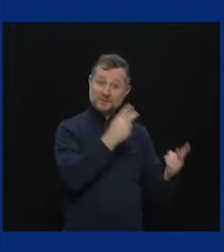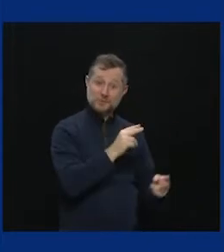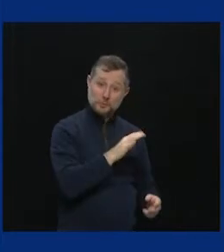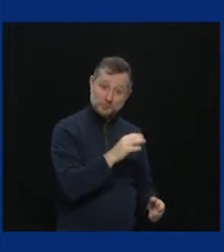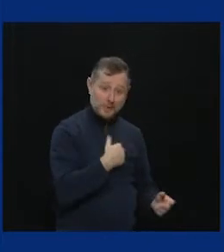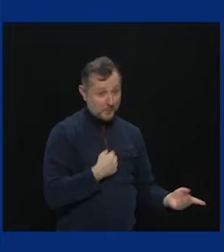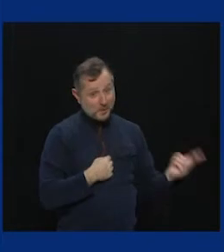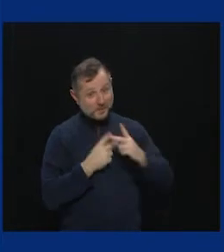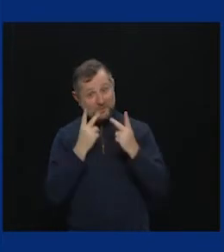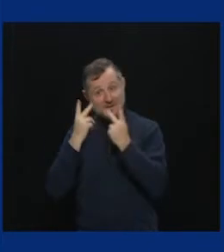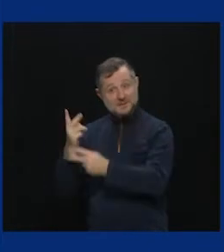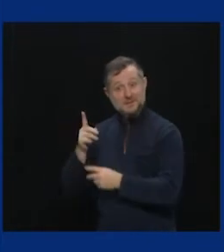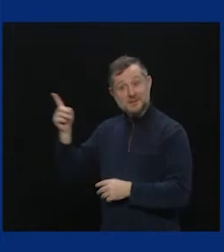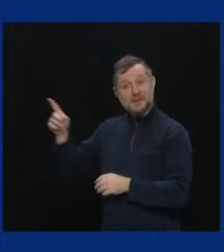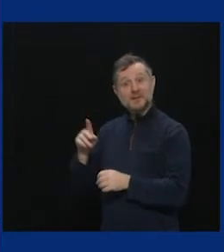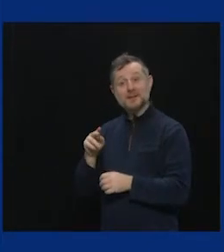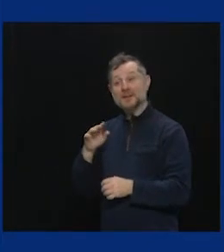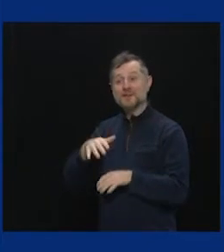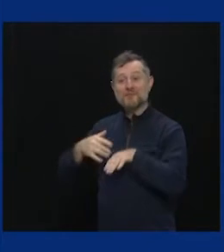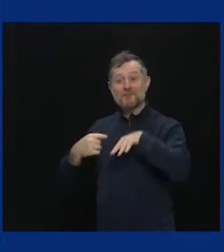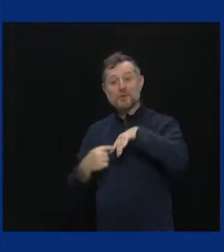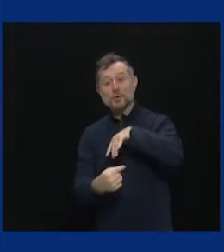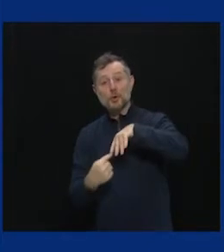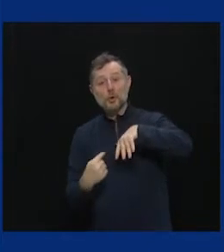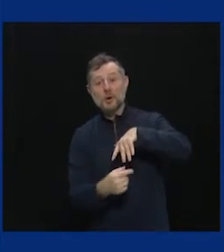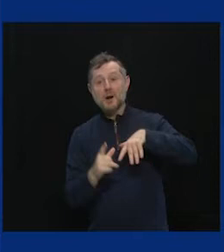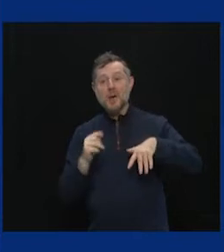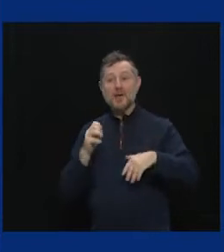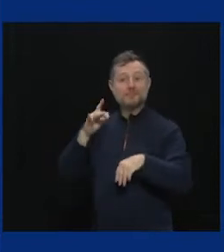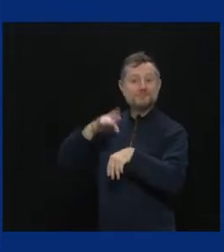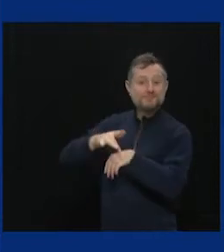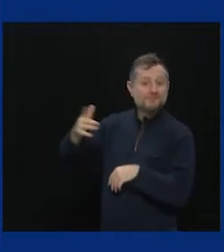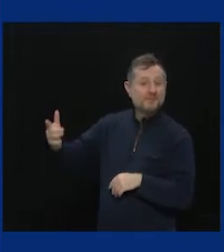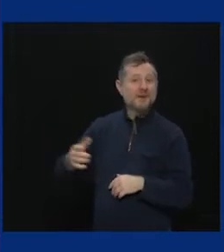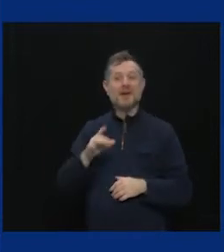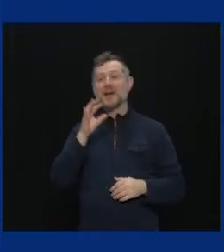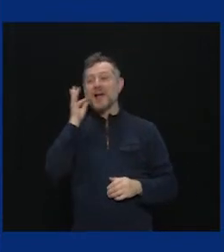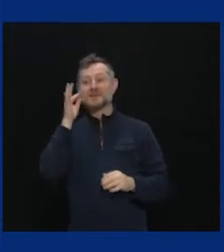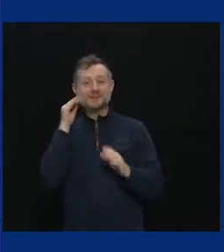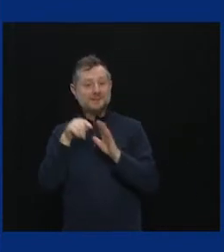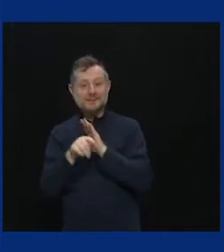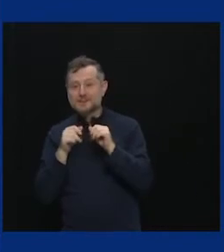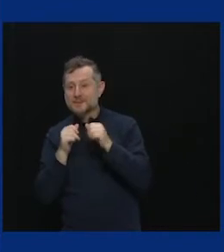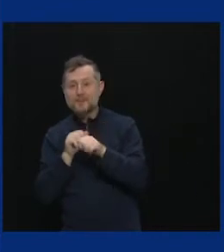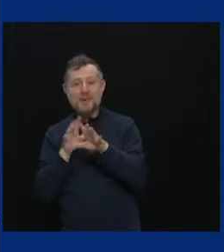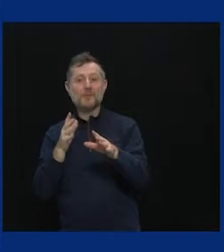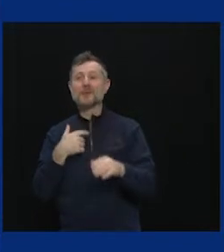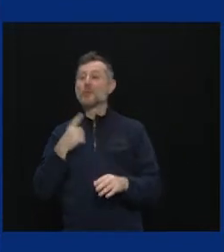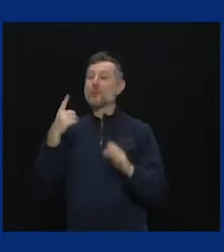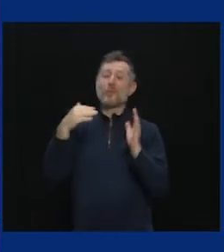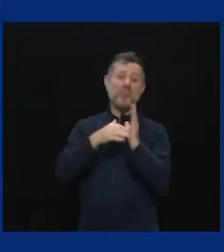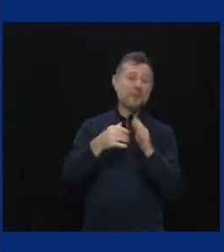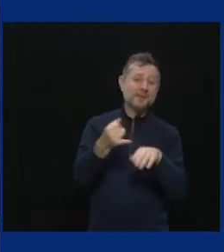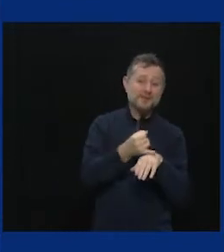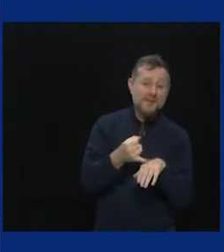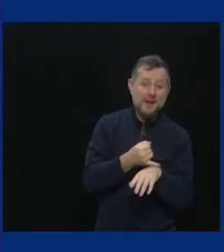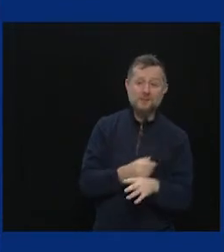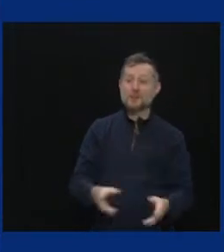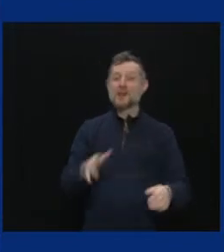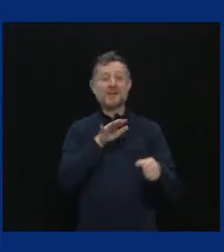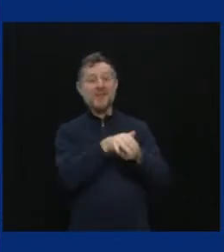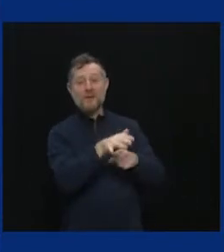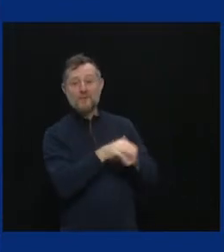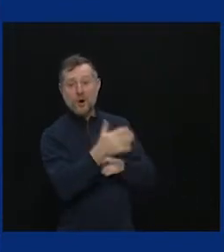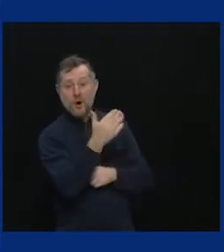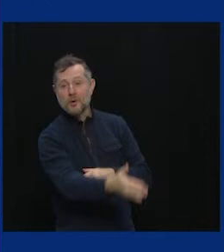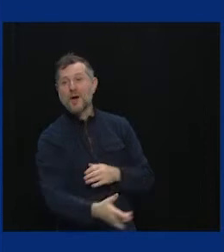Finger Lakes? Have you been up to the Catskills? Have you been to Thousand Islands? Have you been to Niagara Falls? Have you been to North Country? So I was doing this reverse